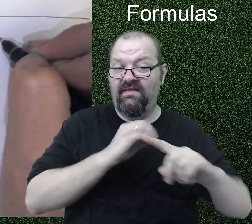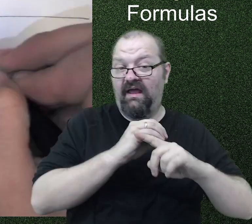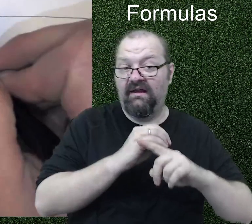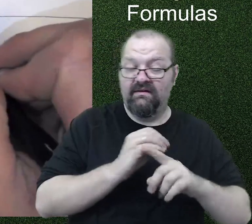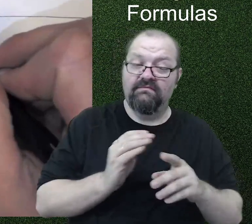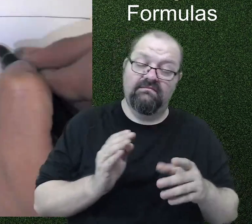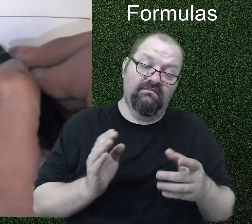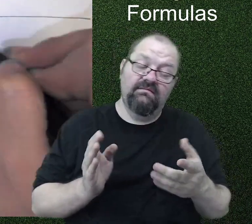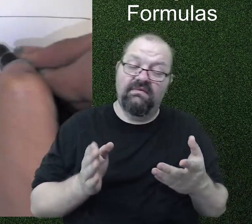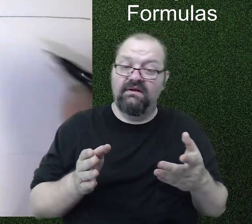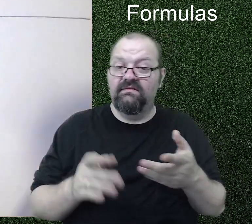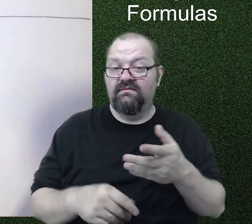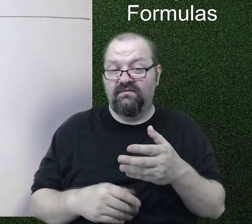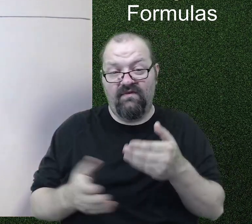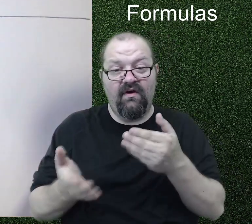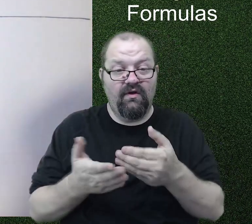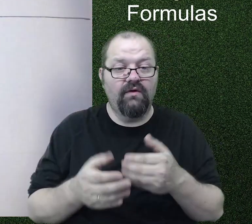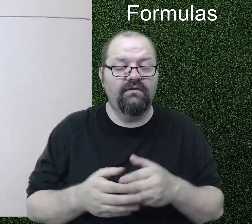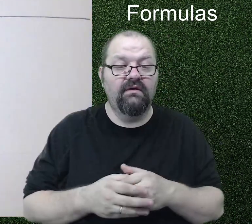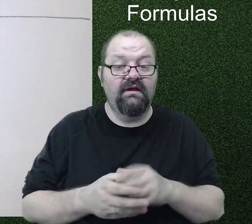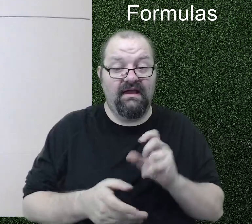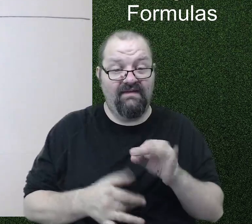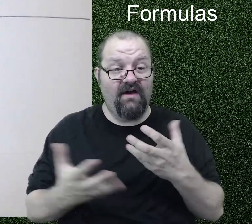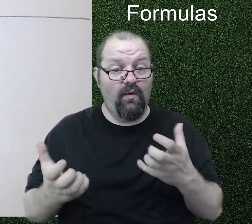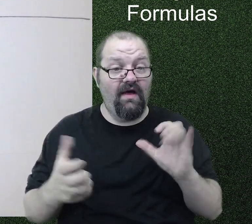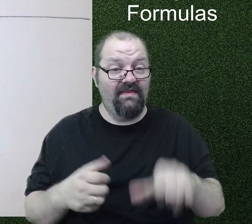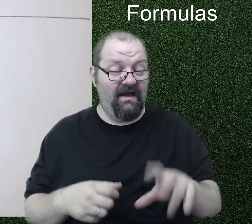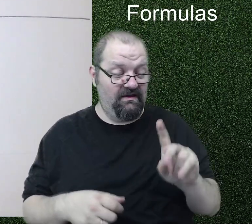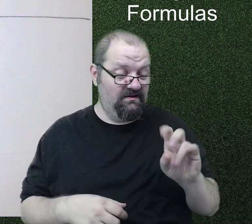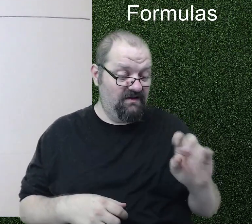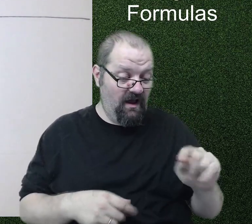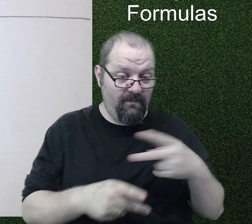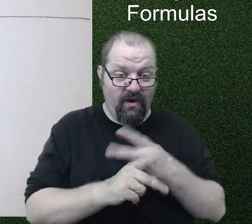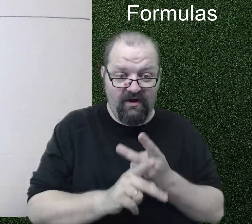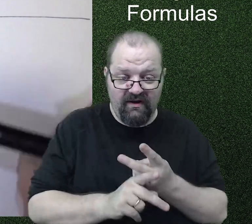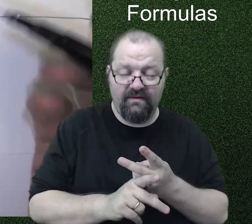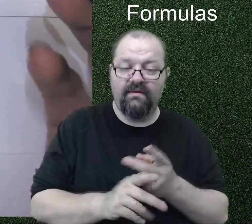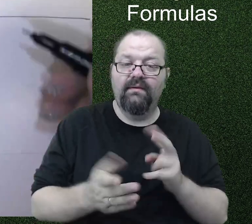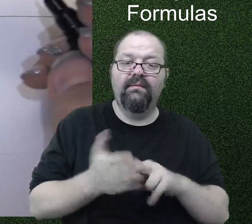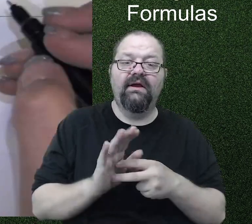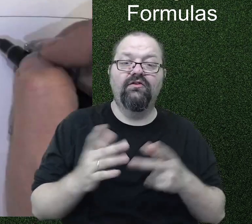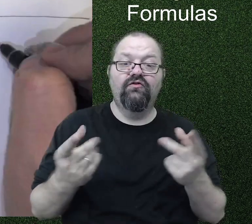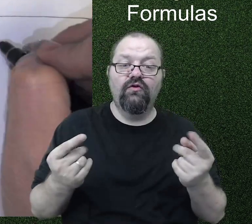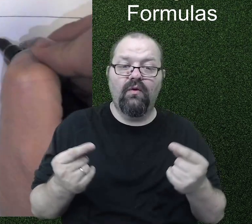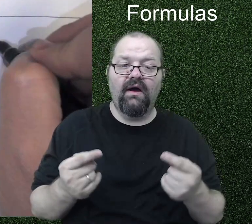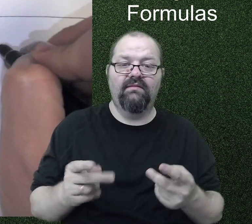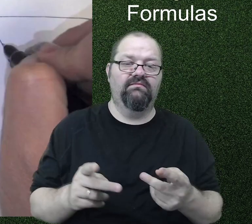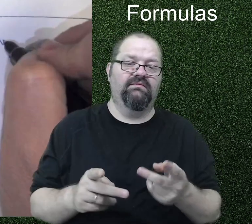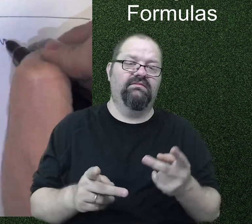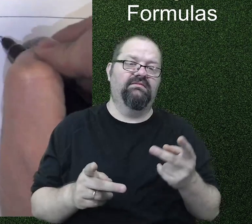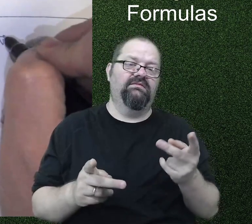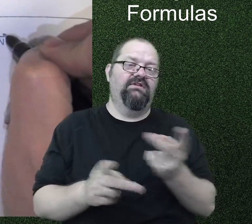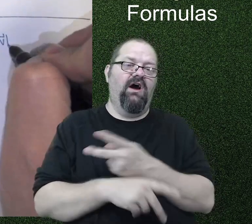close. If I wanted this to be a dot product, all I would have to do is multiply by the length of v.